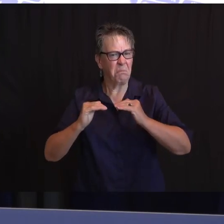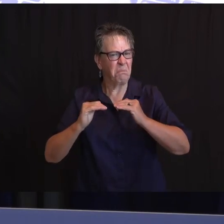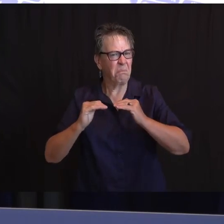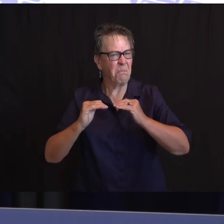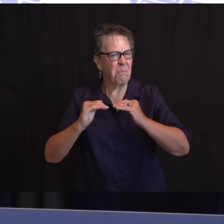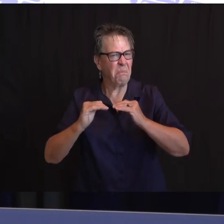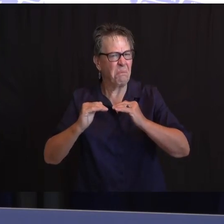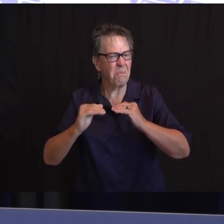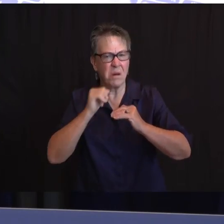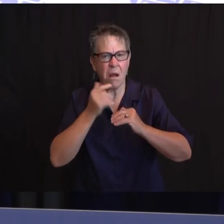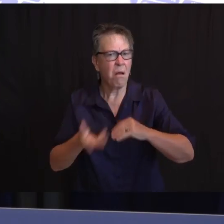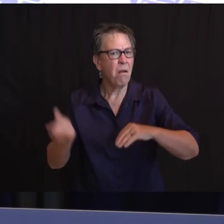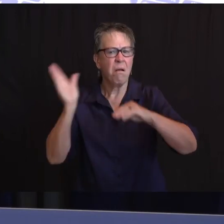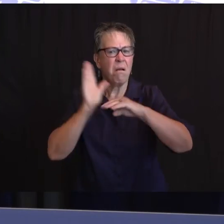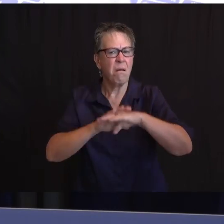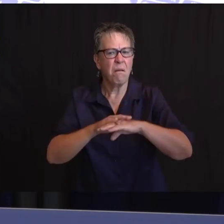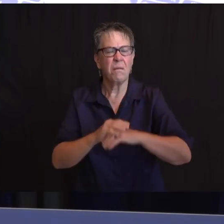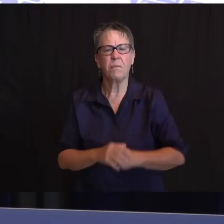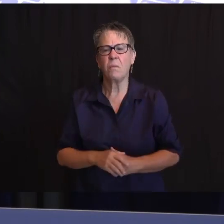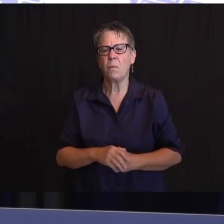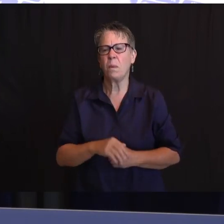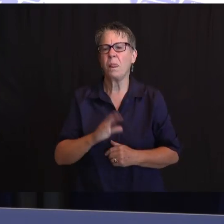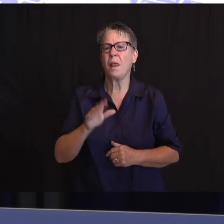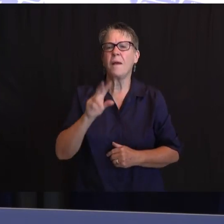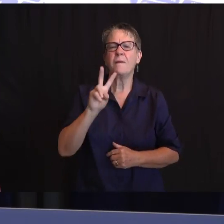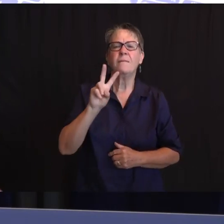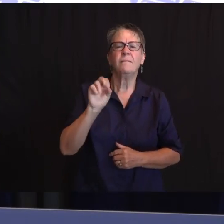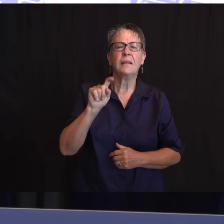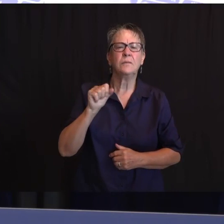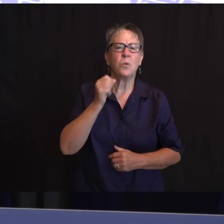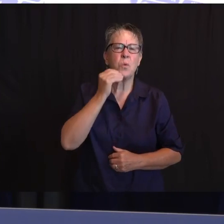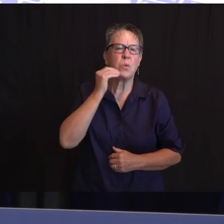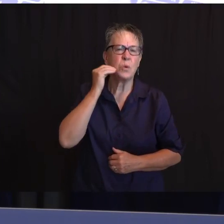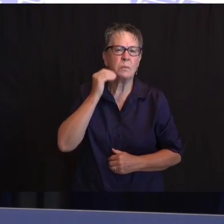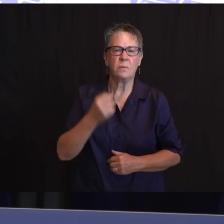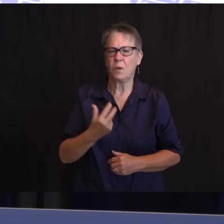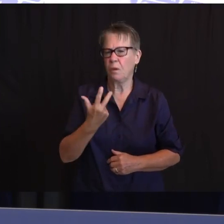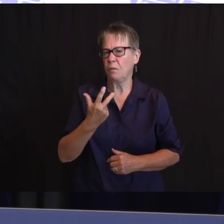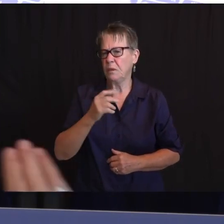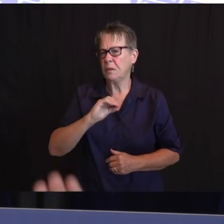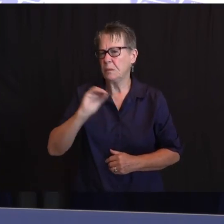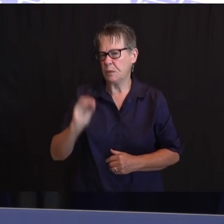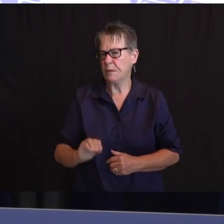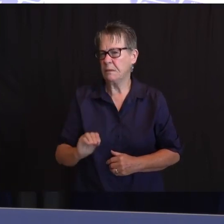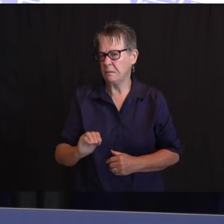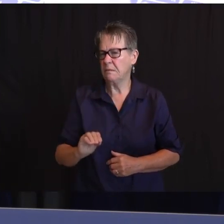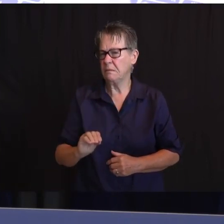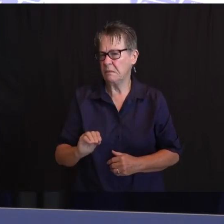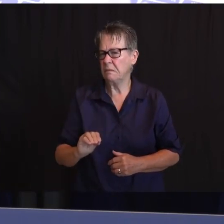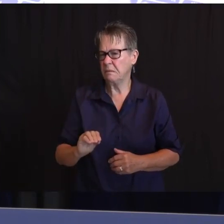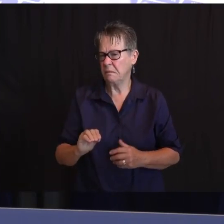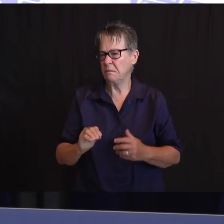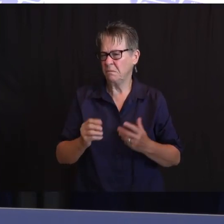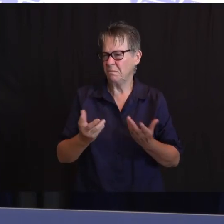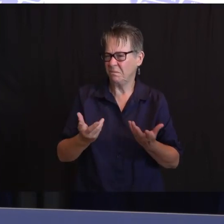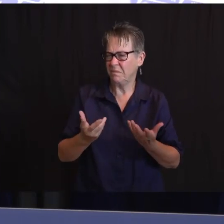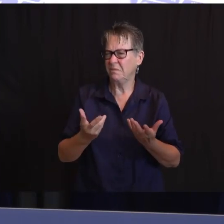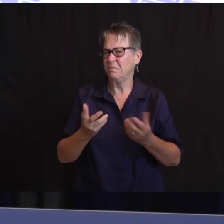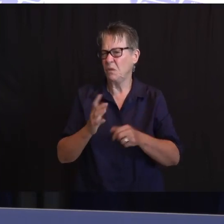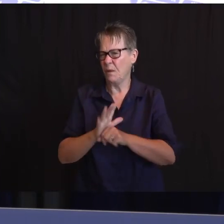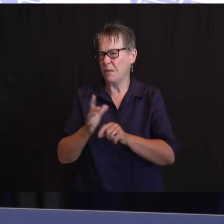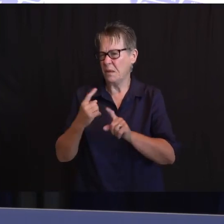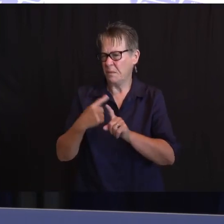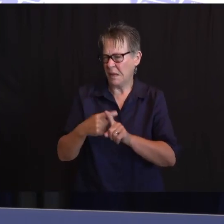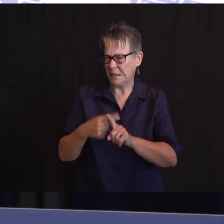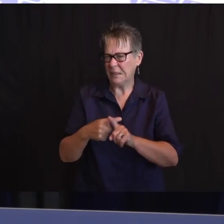3% positivity. Our correctional facilities are in the third phase of testing their entire populations,